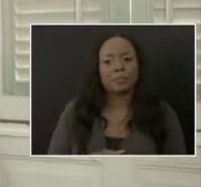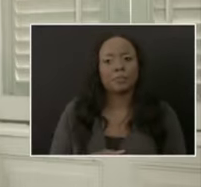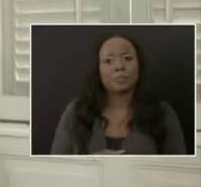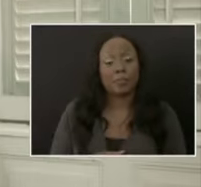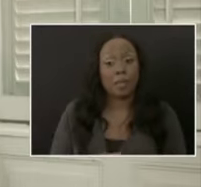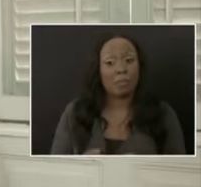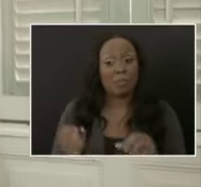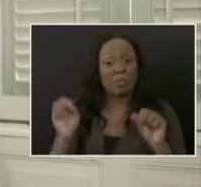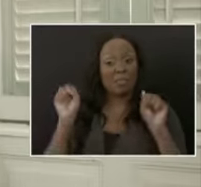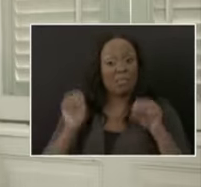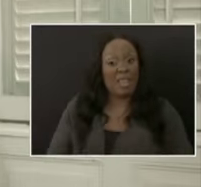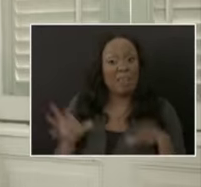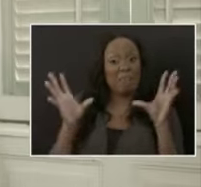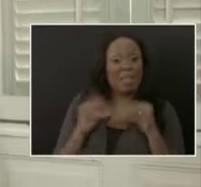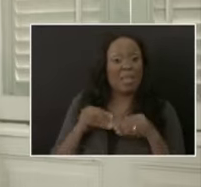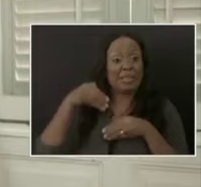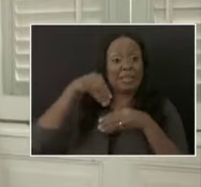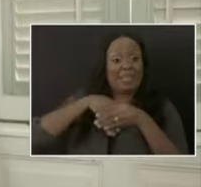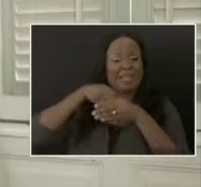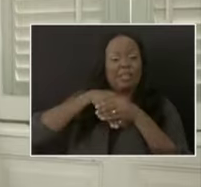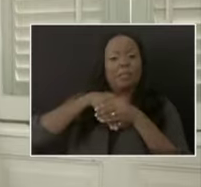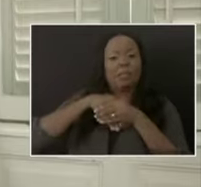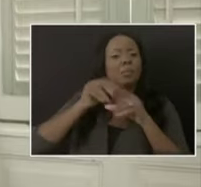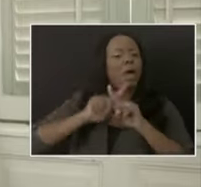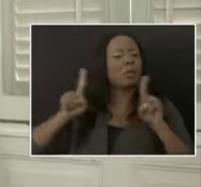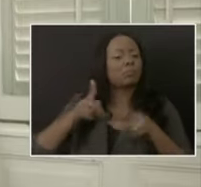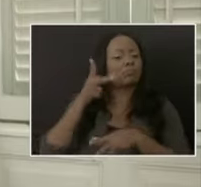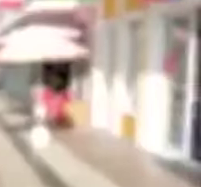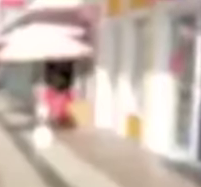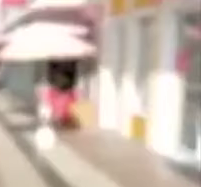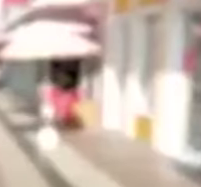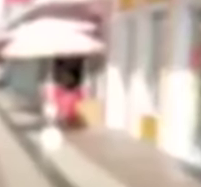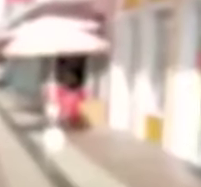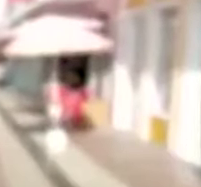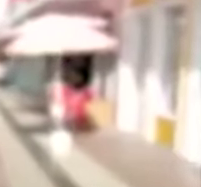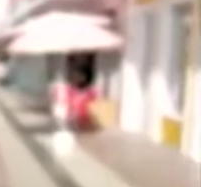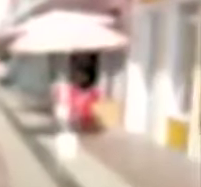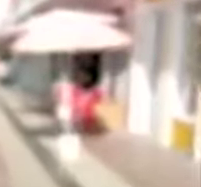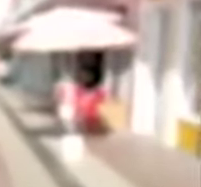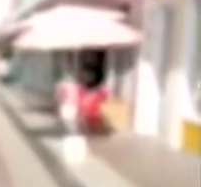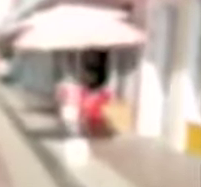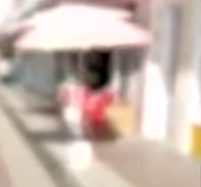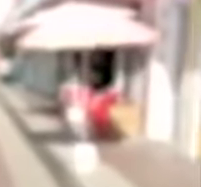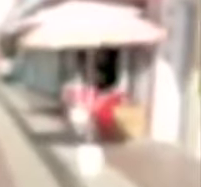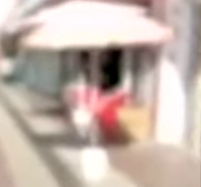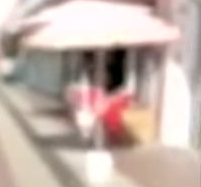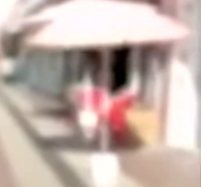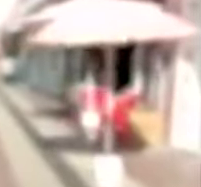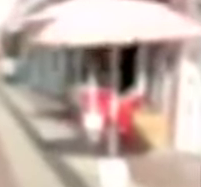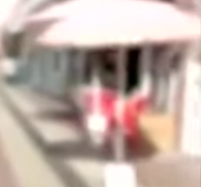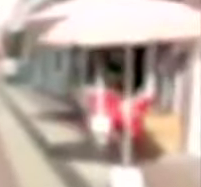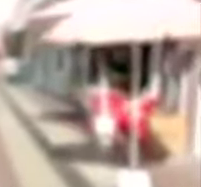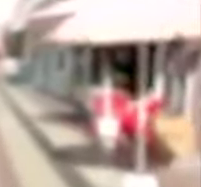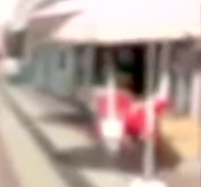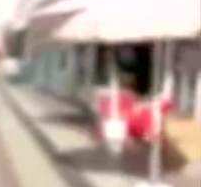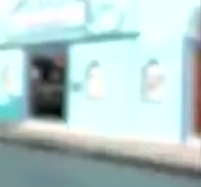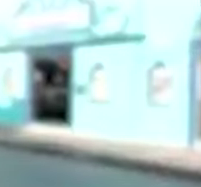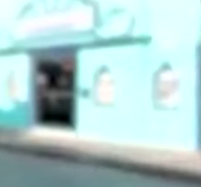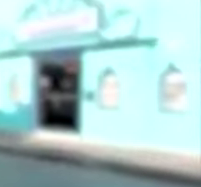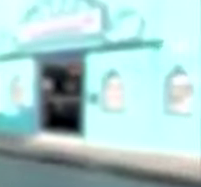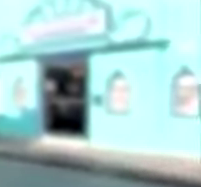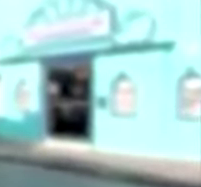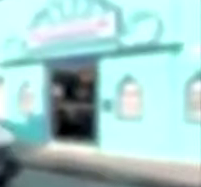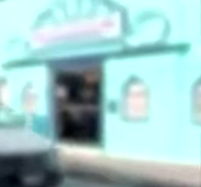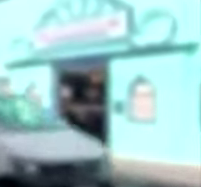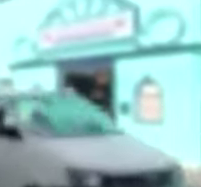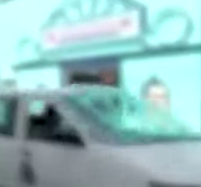of the COVID-19 monitoring unit, Ronald Chapman, is warning Barbadians that under the current directive, gatherings during the Christmas period are not